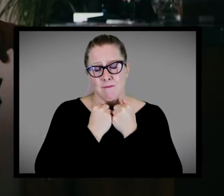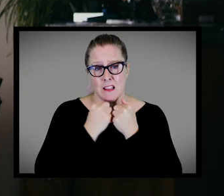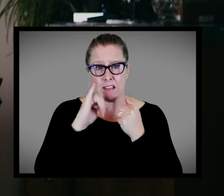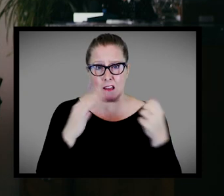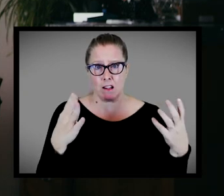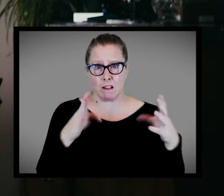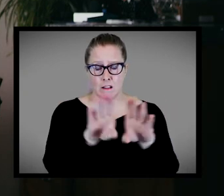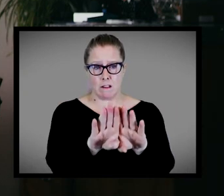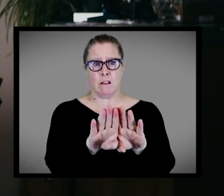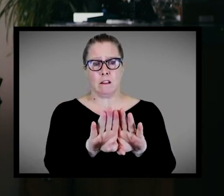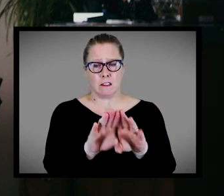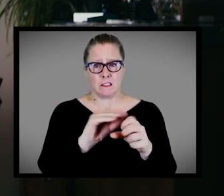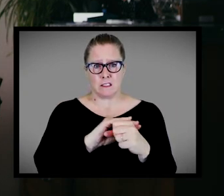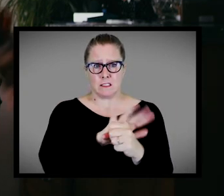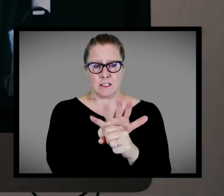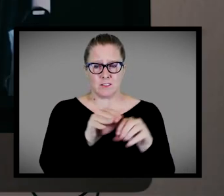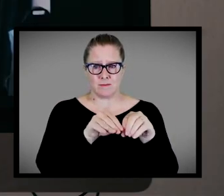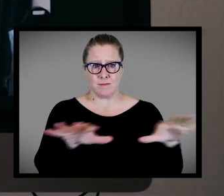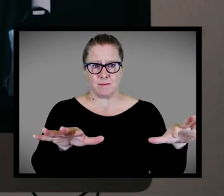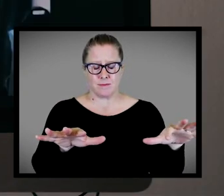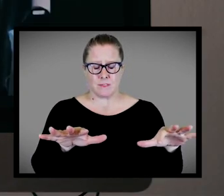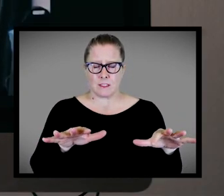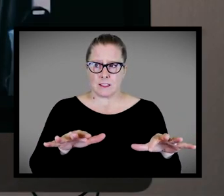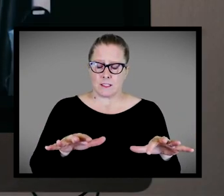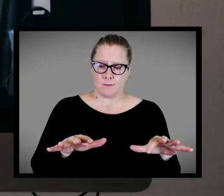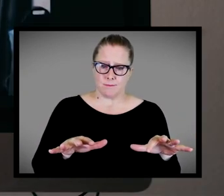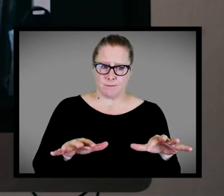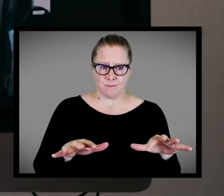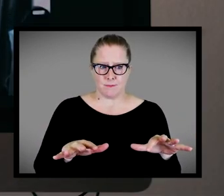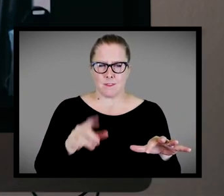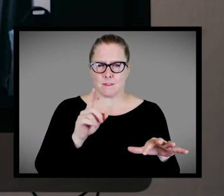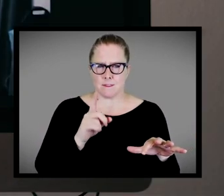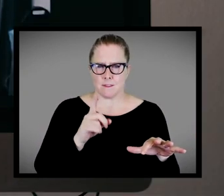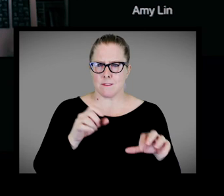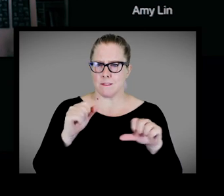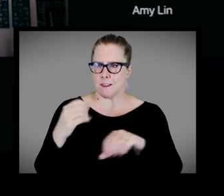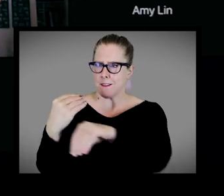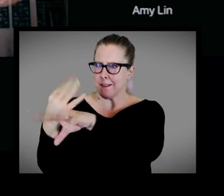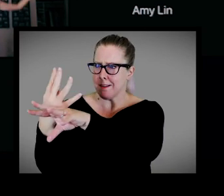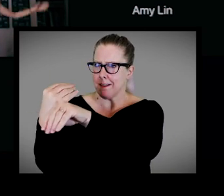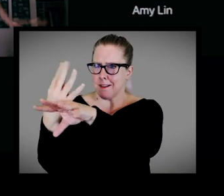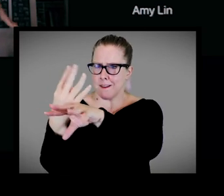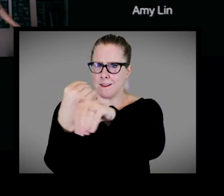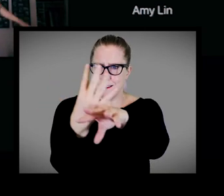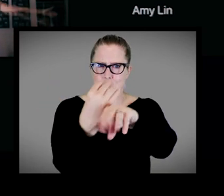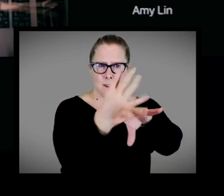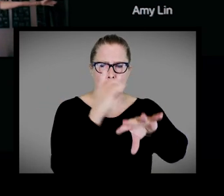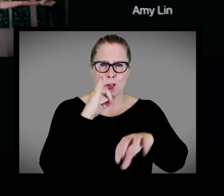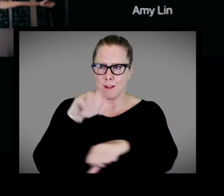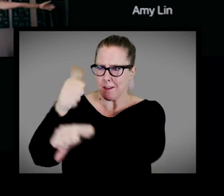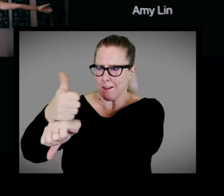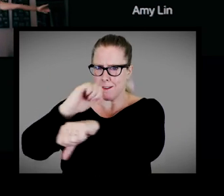When you lose your temple, like we did during the core of it, you will realize that you can create it anywhere you want.